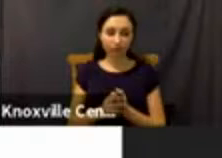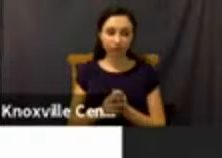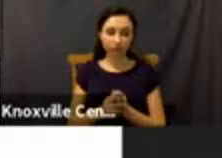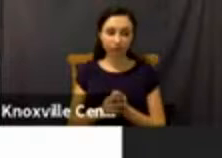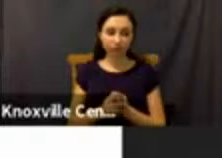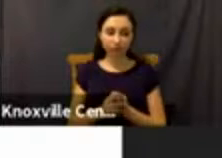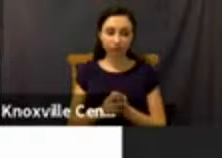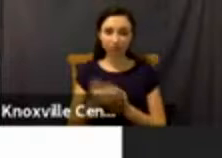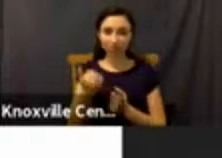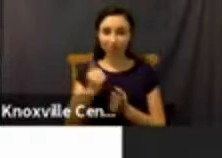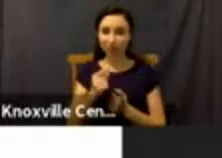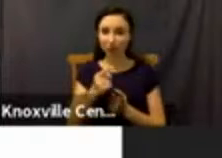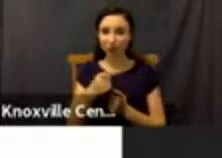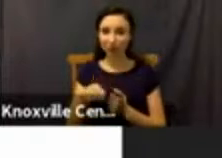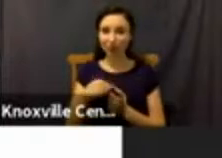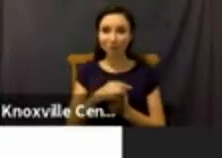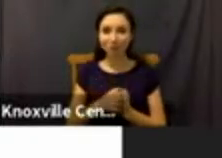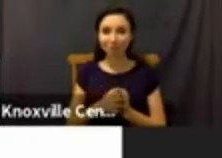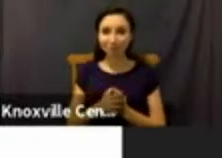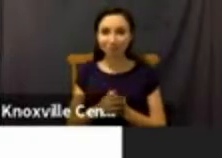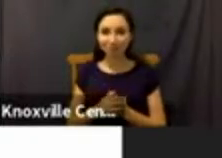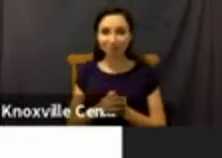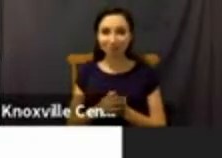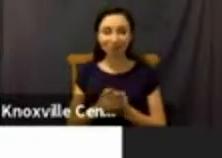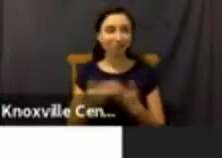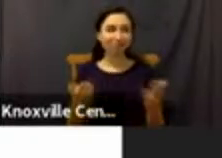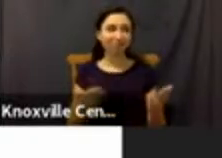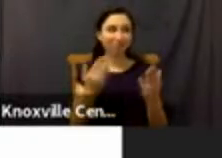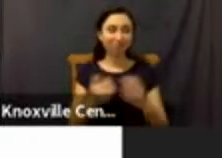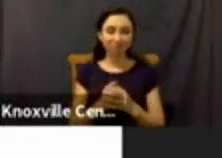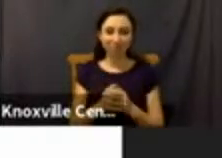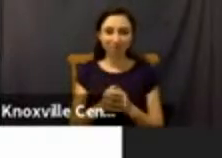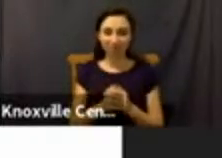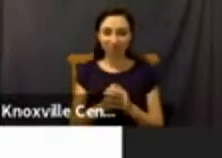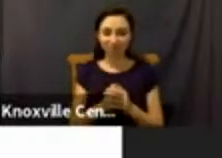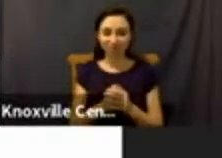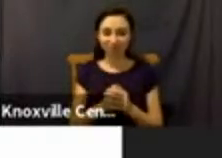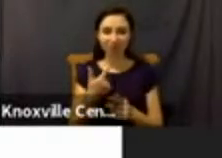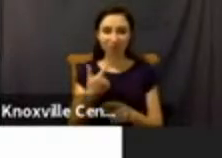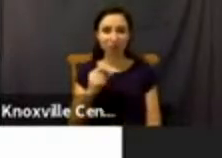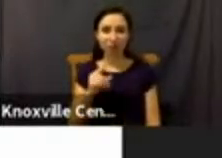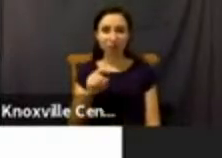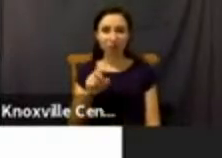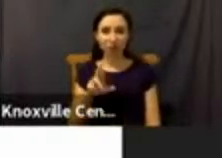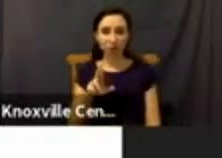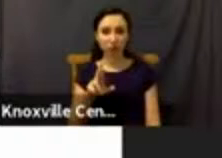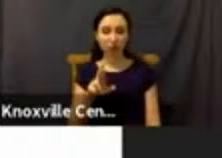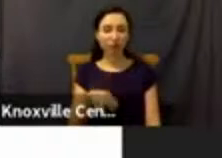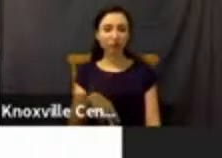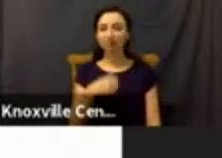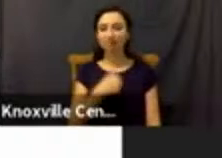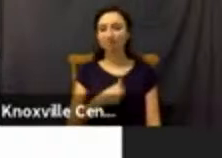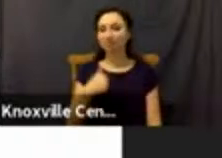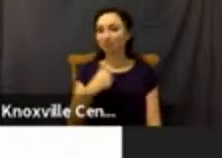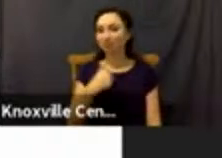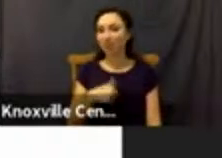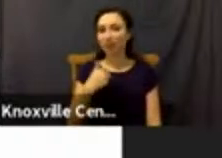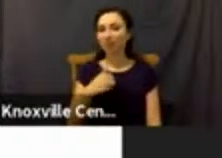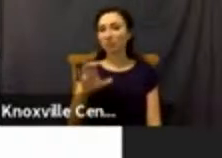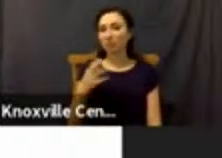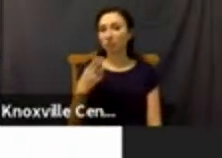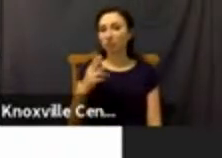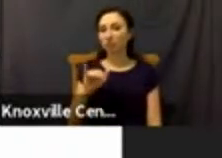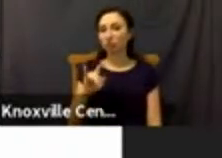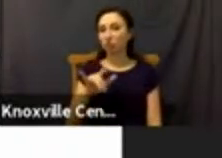Is anybody there? We're here. Any other discussion? Yes. You're Yeah, muted. sorry, I was Charity talking. was talking.